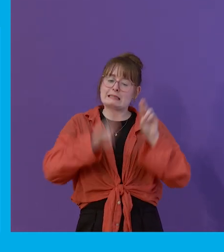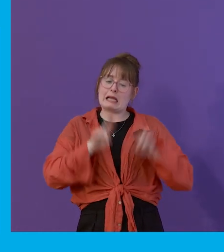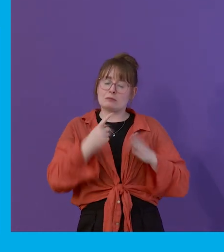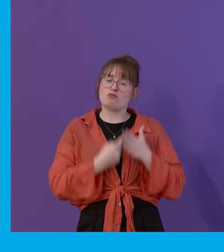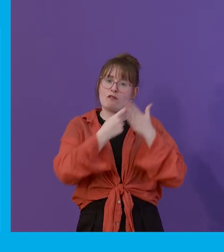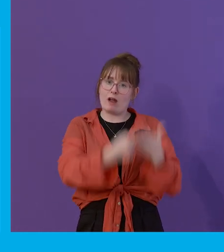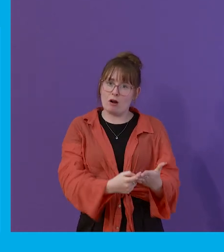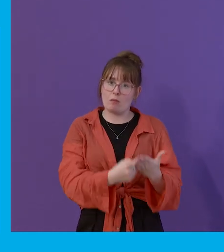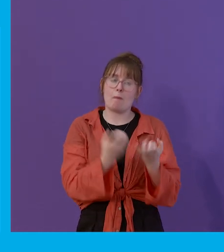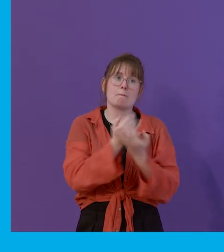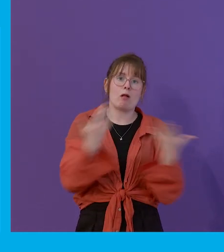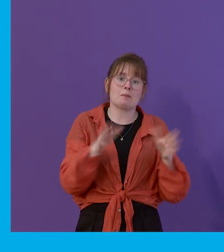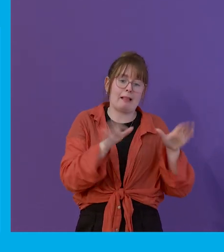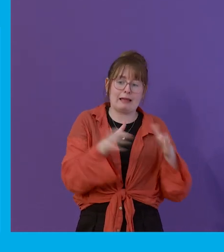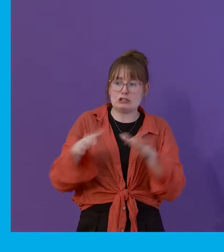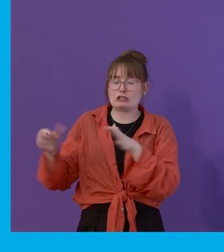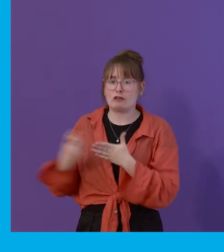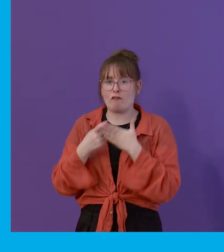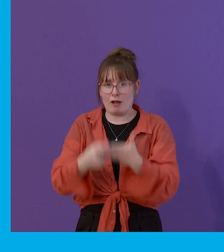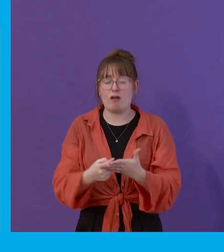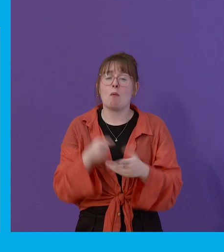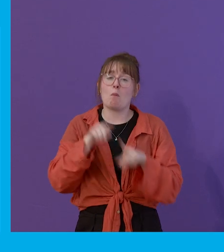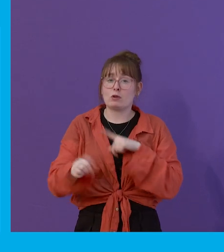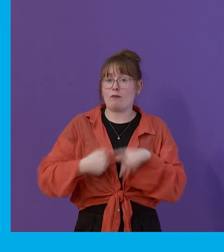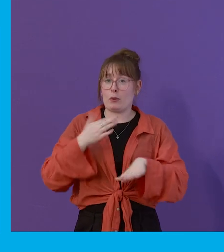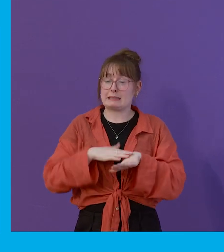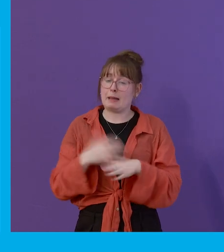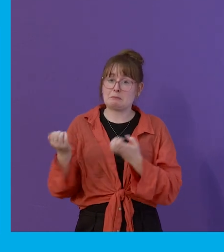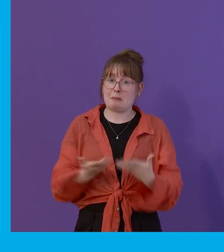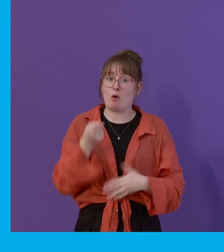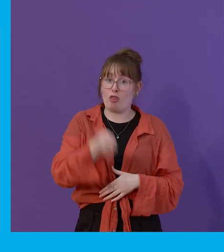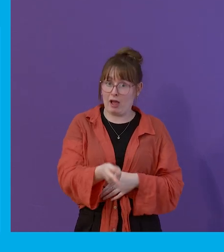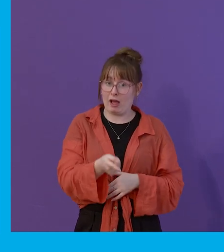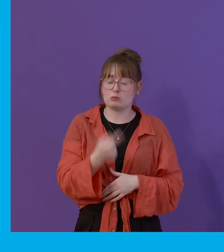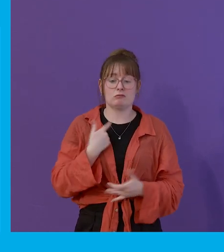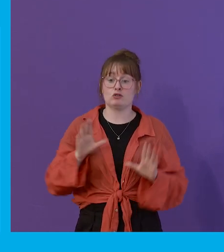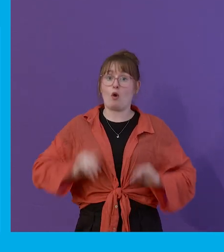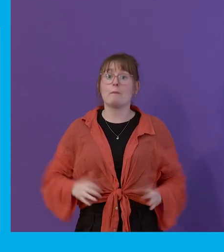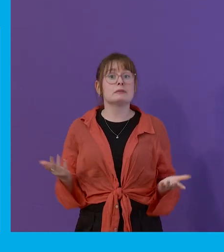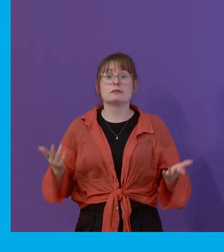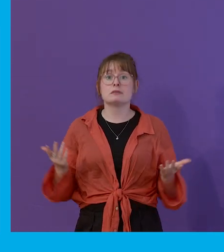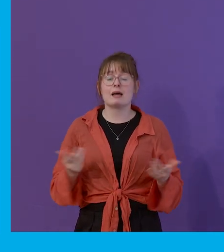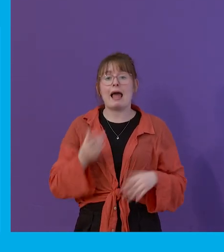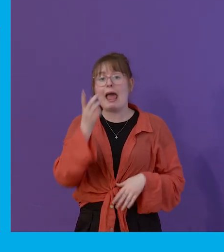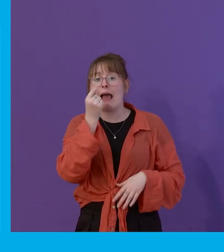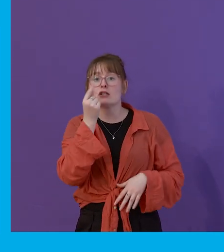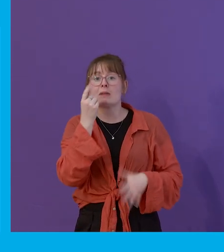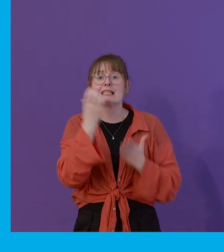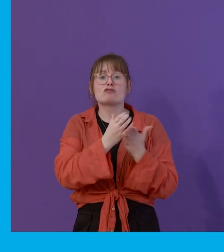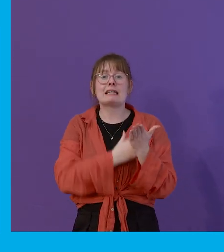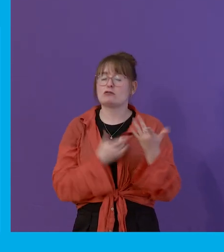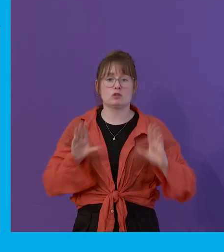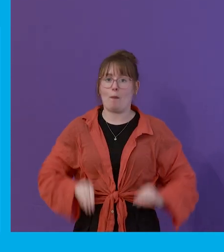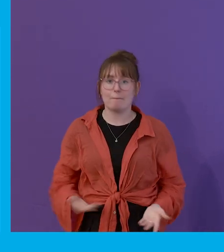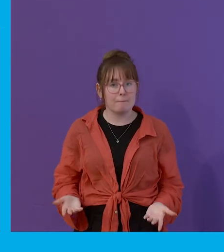multiple agency assessments. 80% of our time was spent on that, and we just stopped it. We stopped eligibility criteria, you know, those